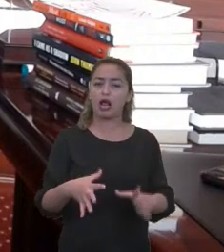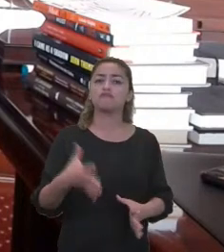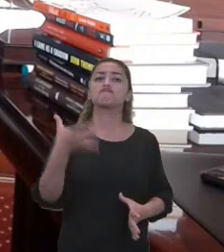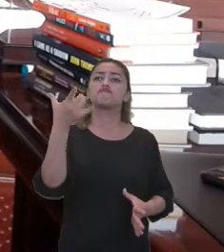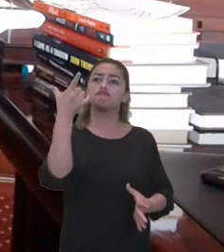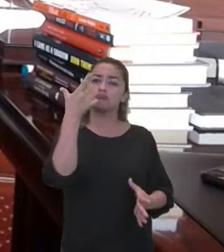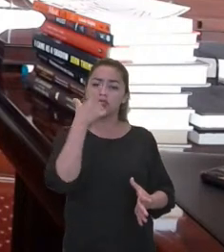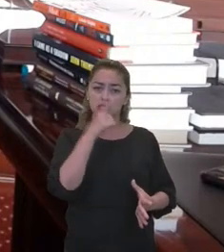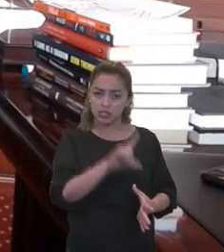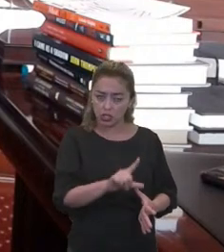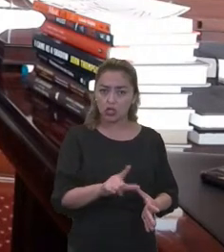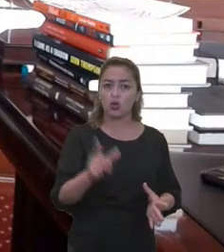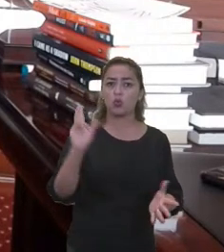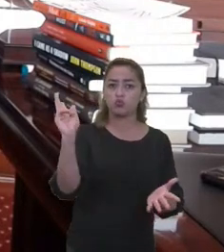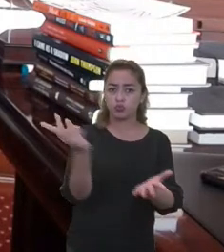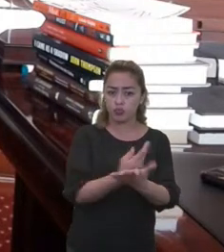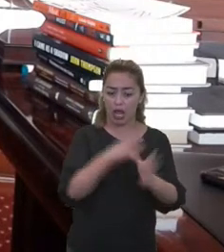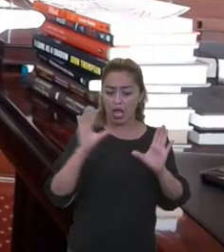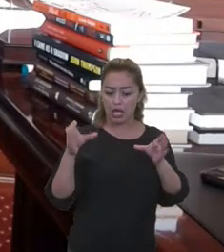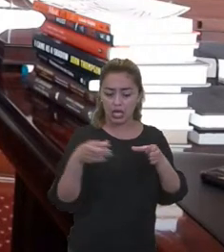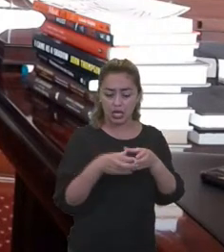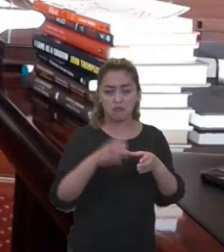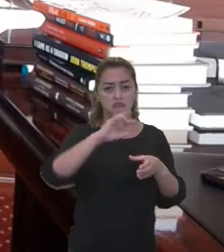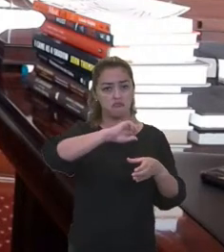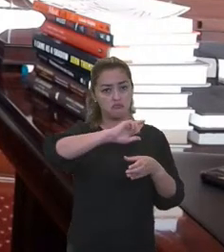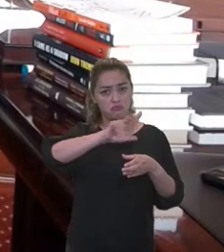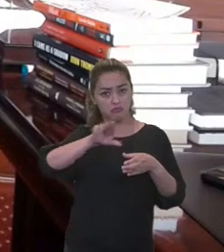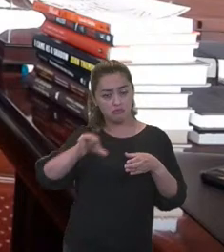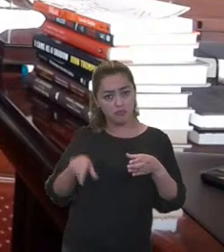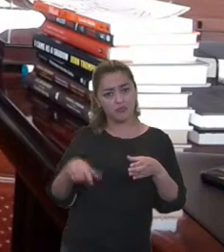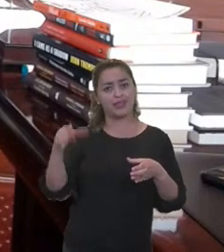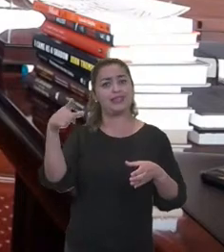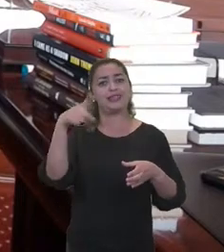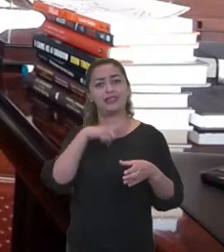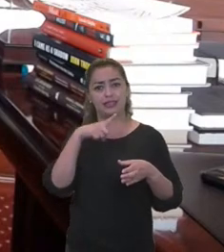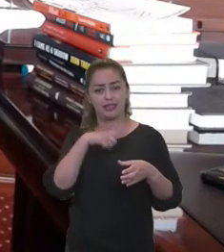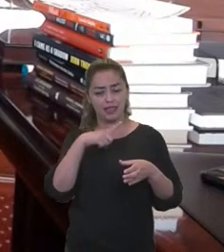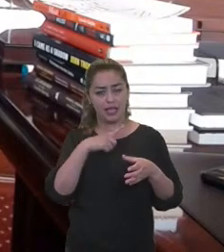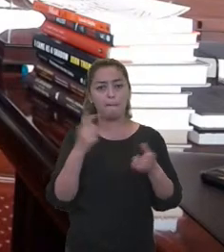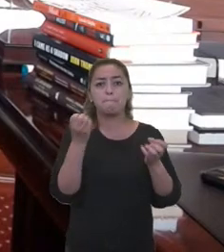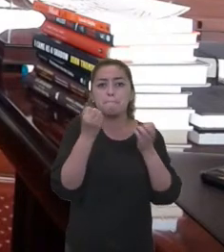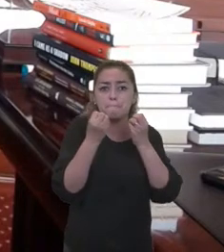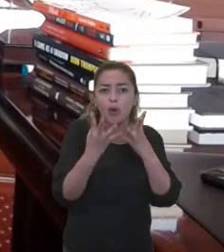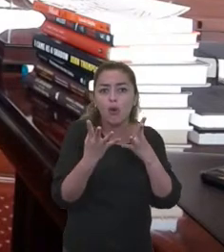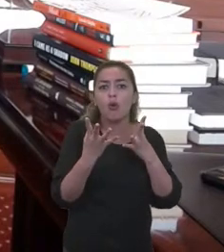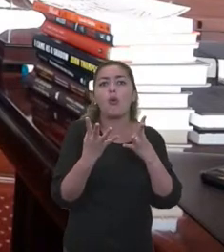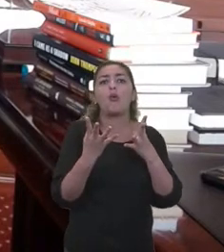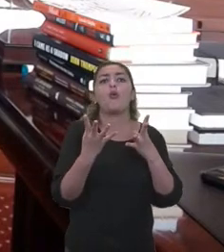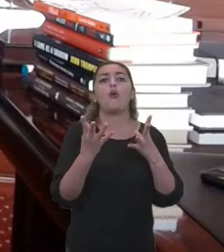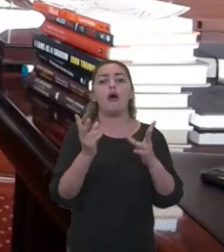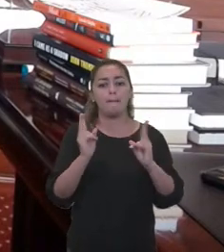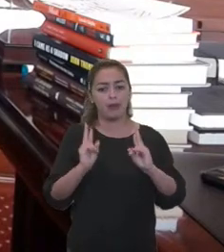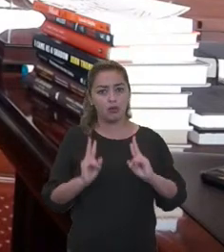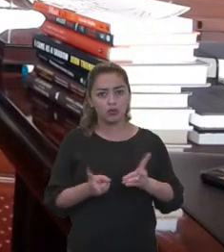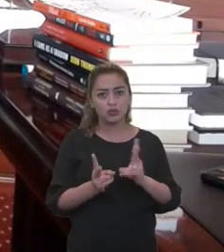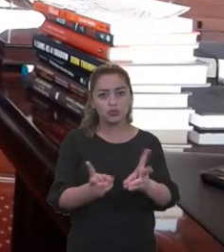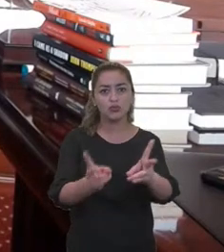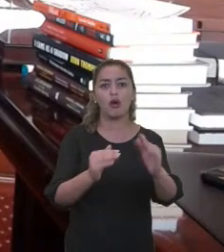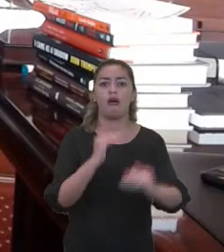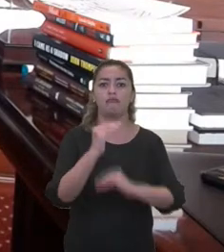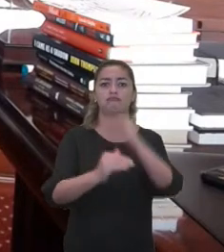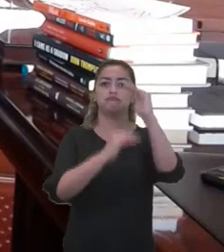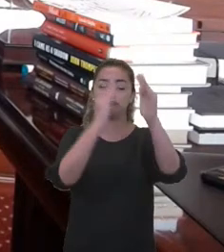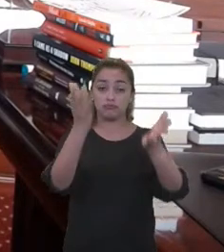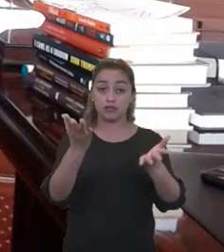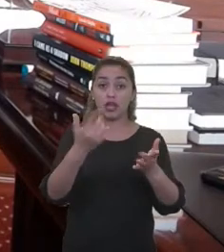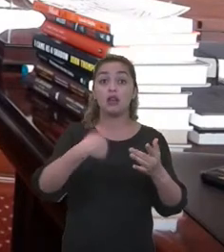that diversity is good for business and good for the bottom line. And so we will continue to see other teams make different decisions in the future